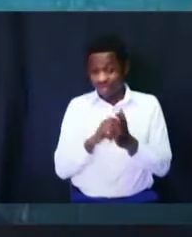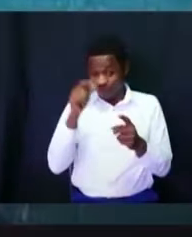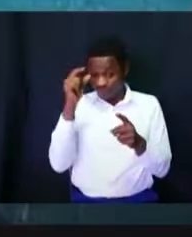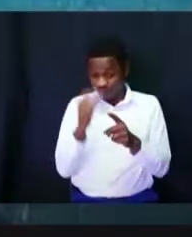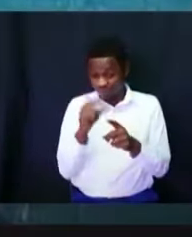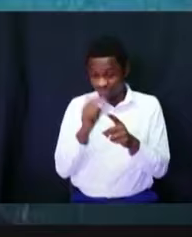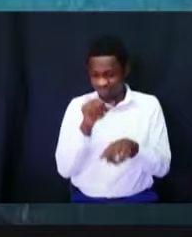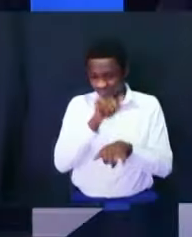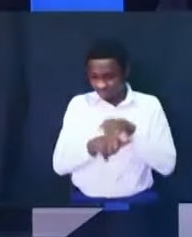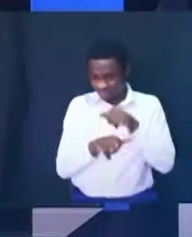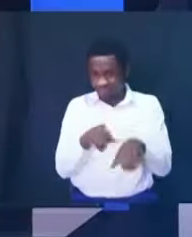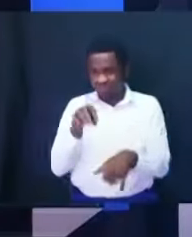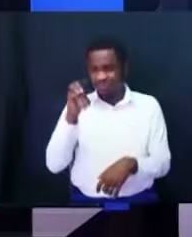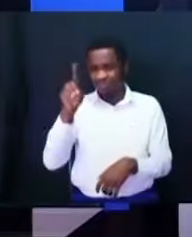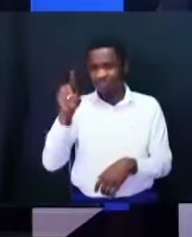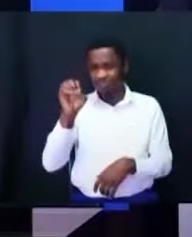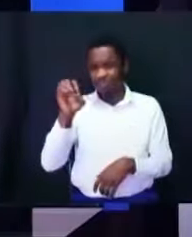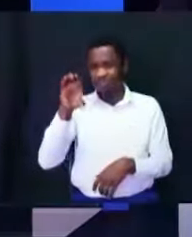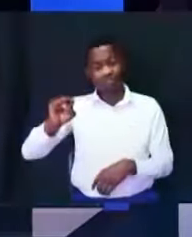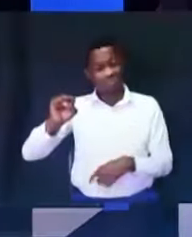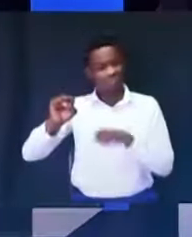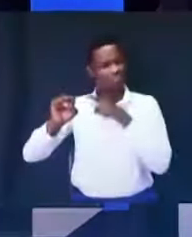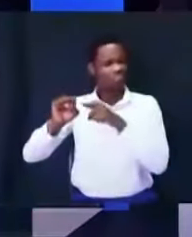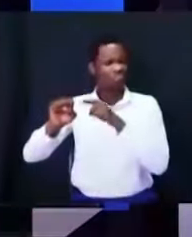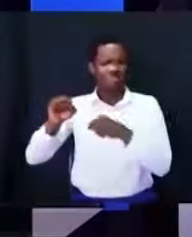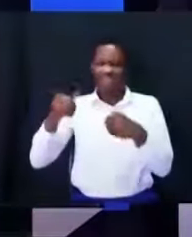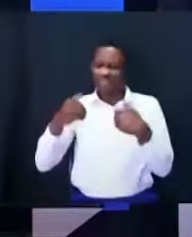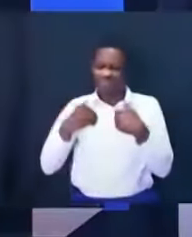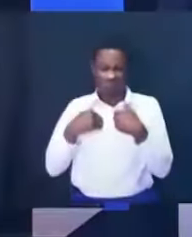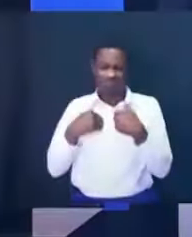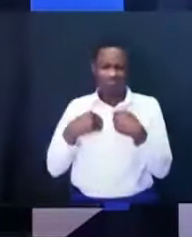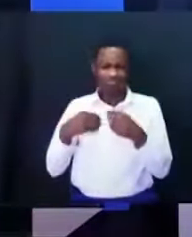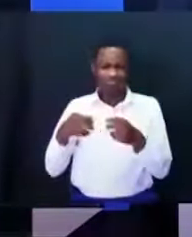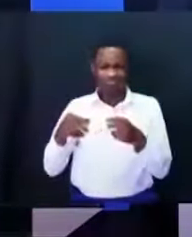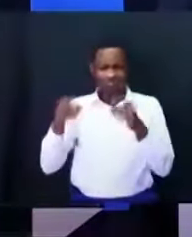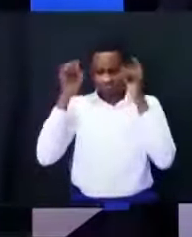needs scrutiny the word deception is very